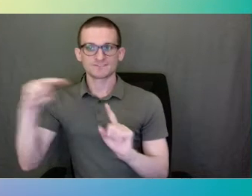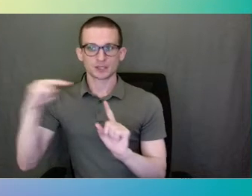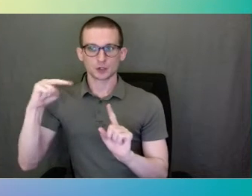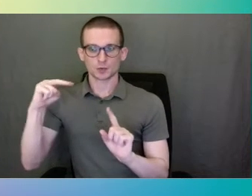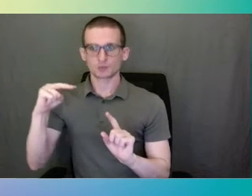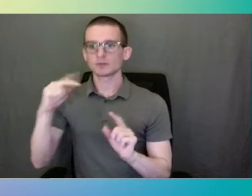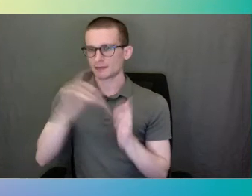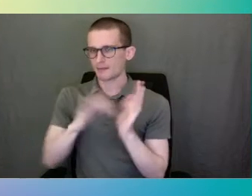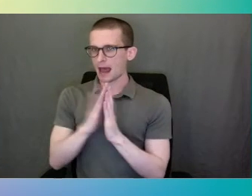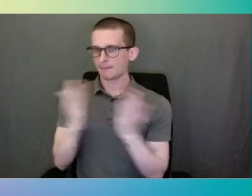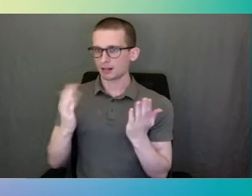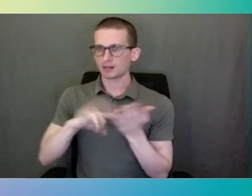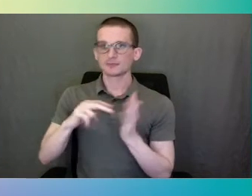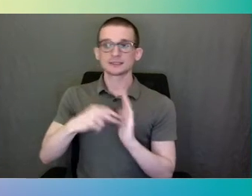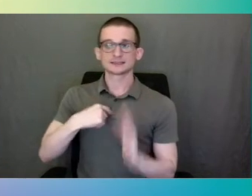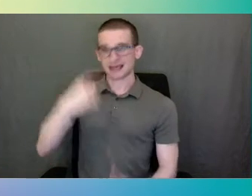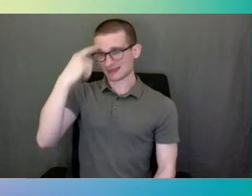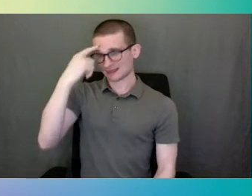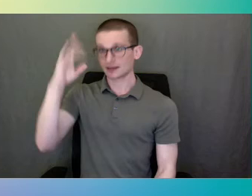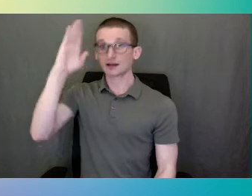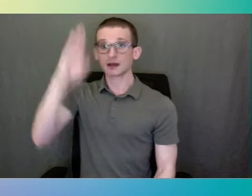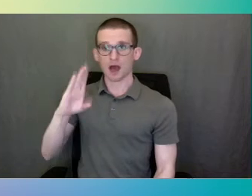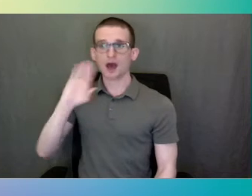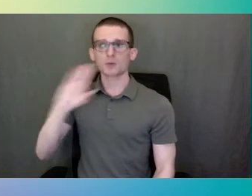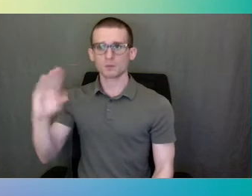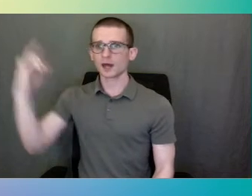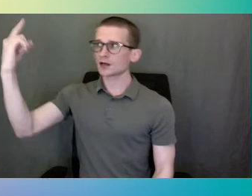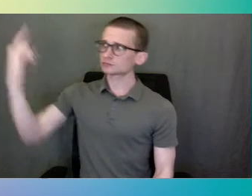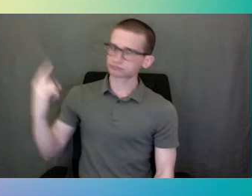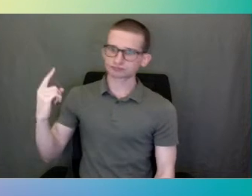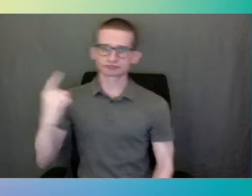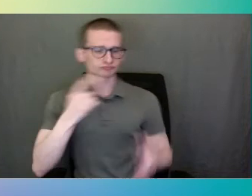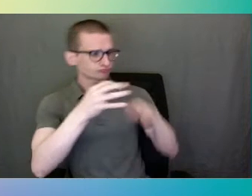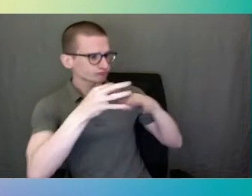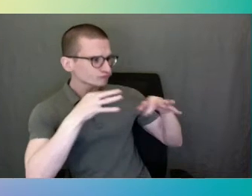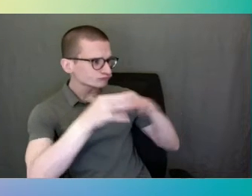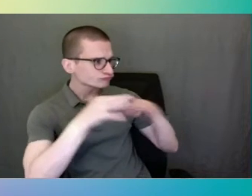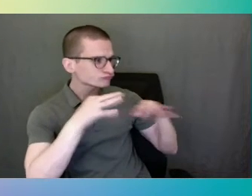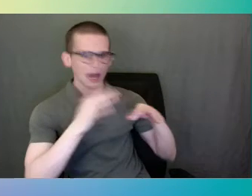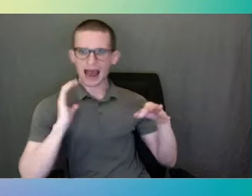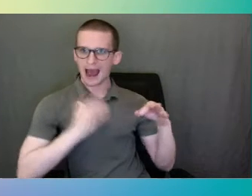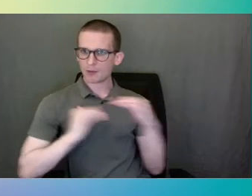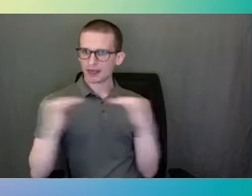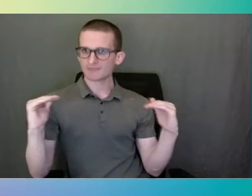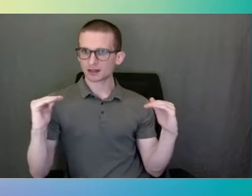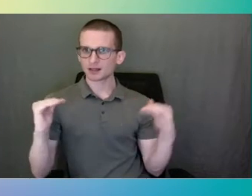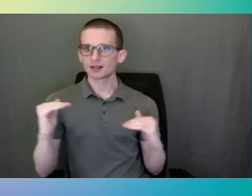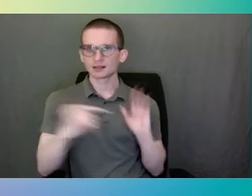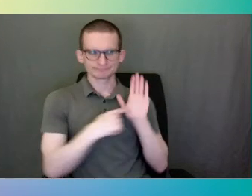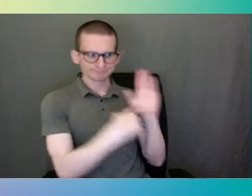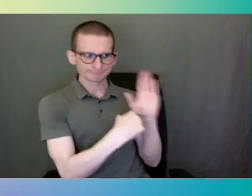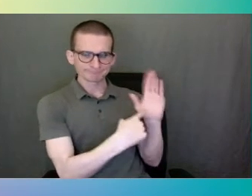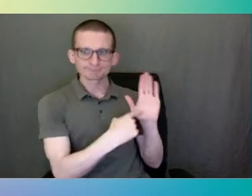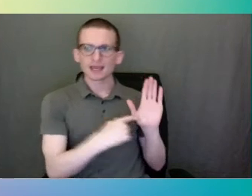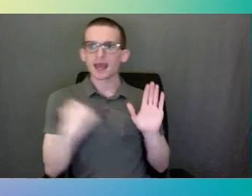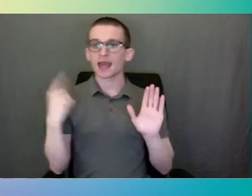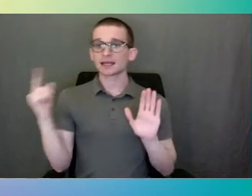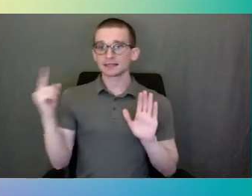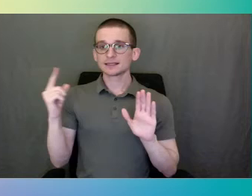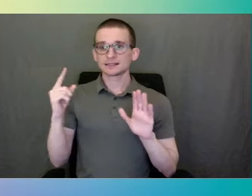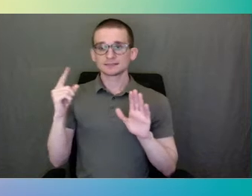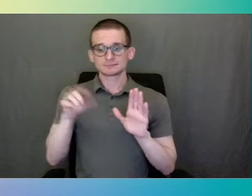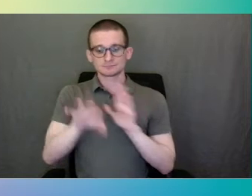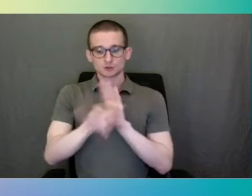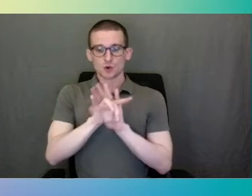gives us revelation, and that is ongoing in our lives. And God has adopted human authors to transmit